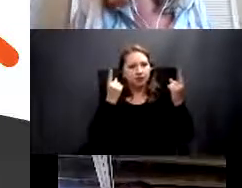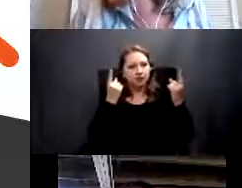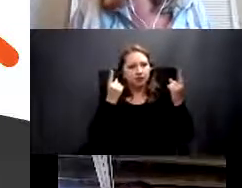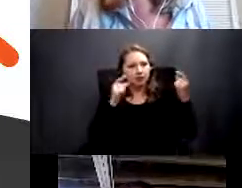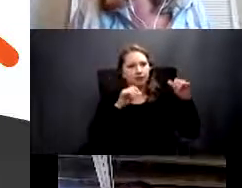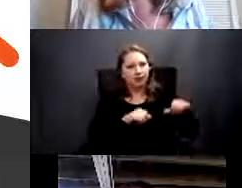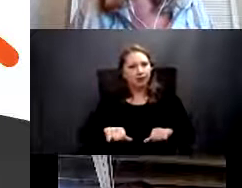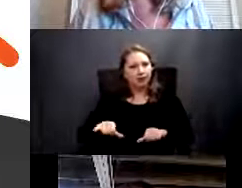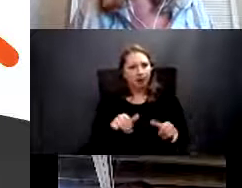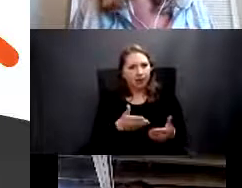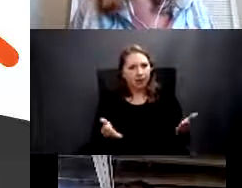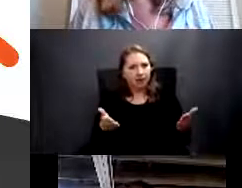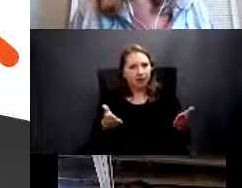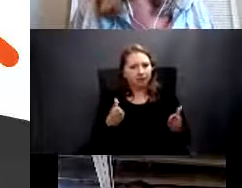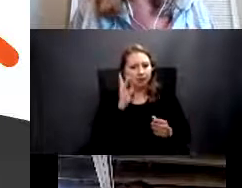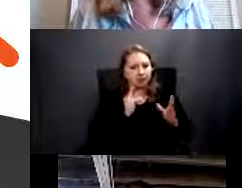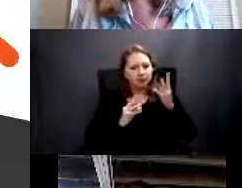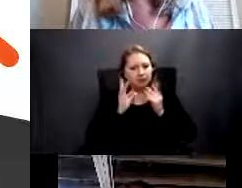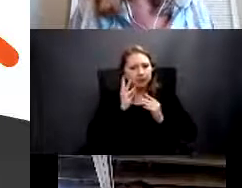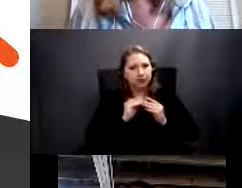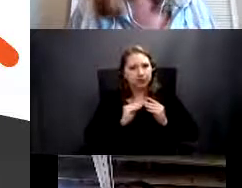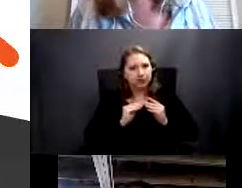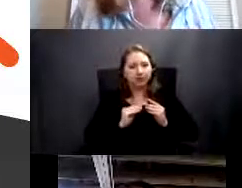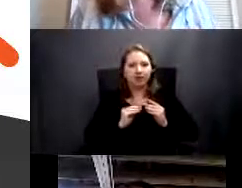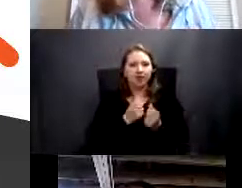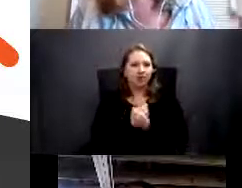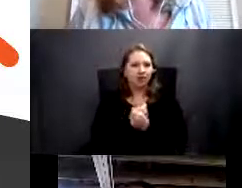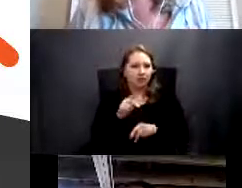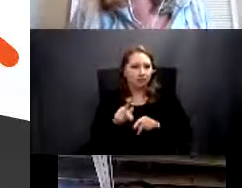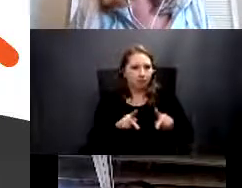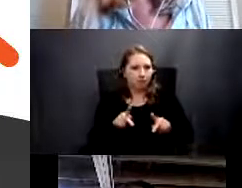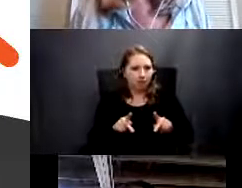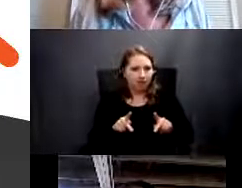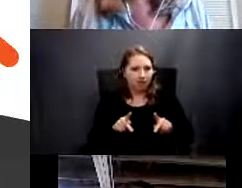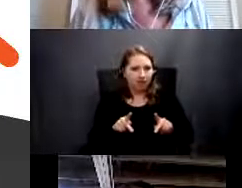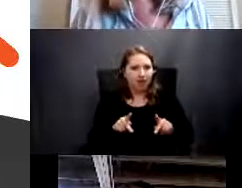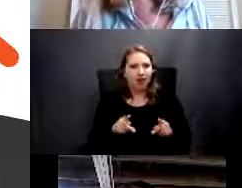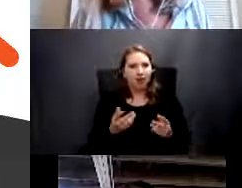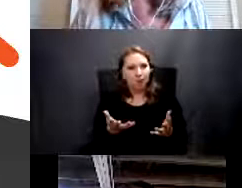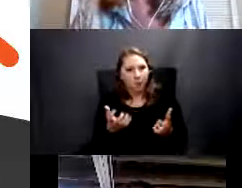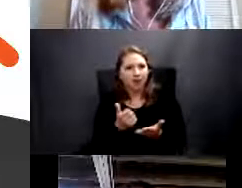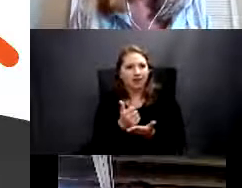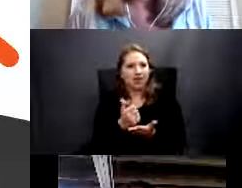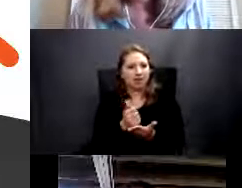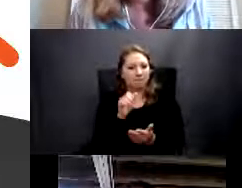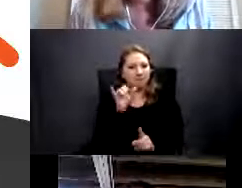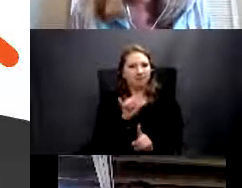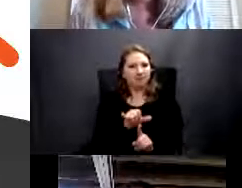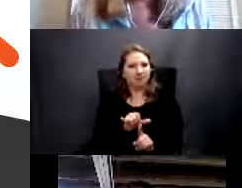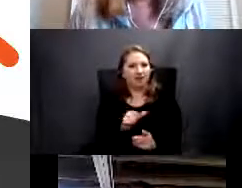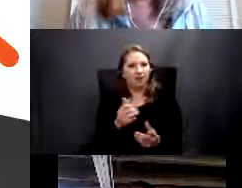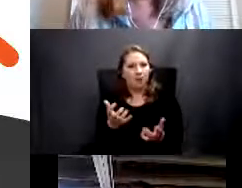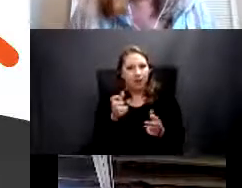every journey I've taken is a love of people and a love of wanting to help and a love of wanting to